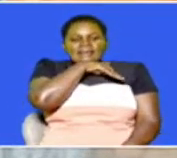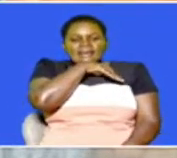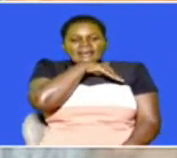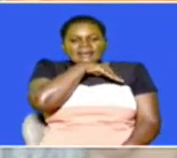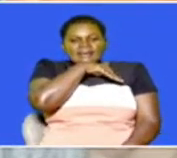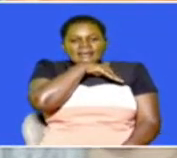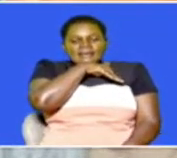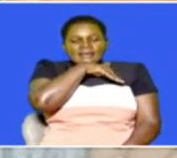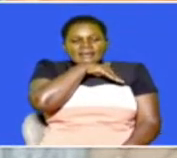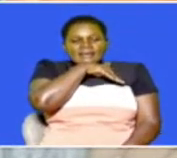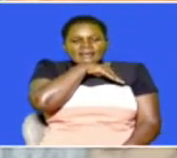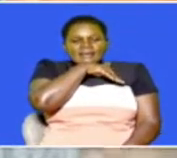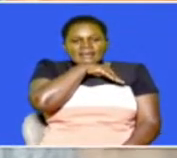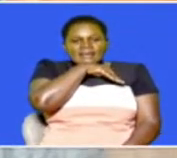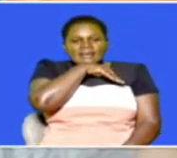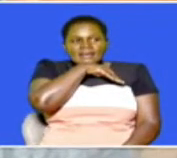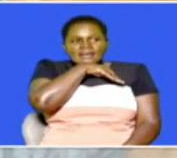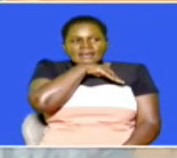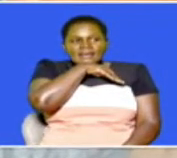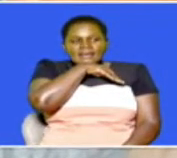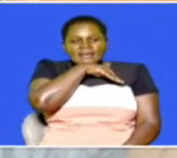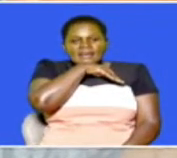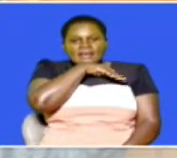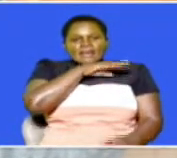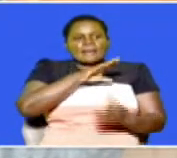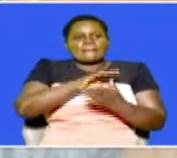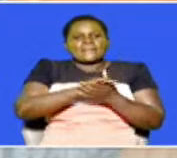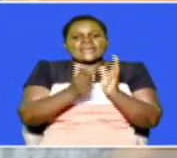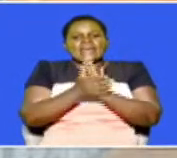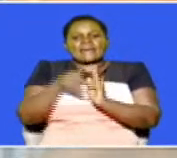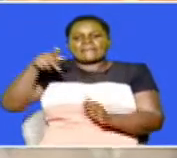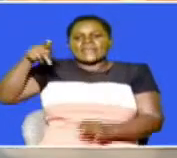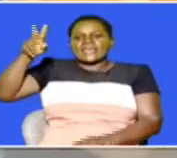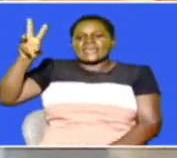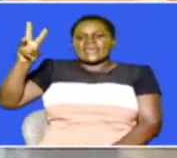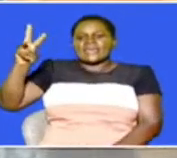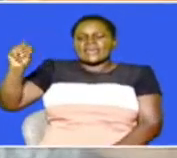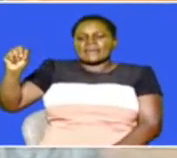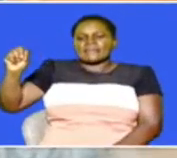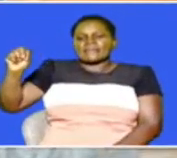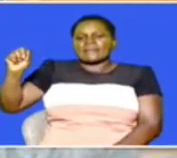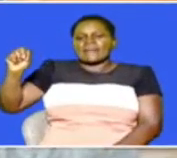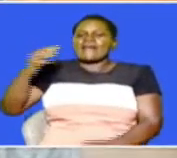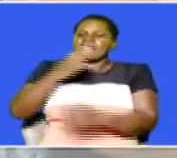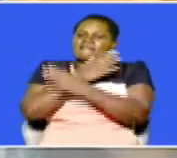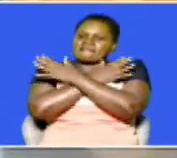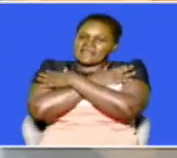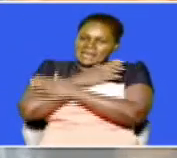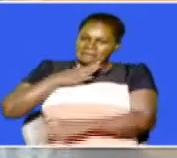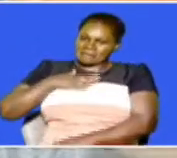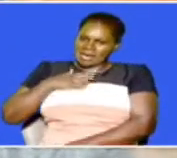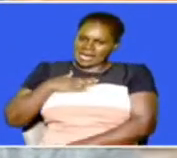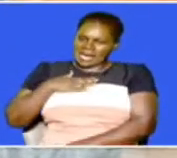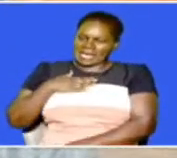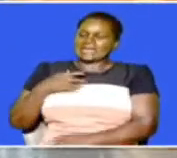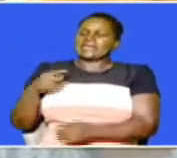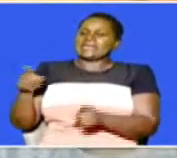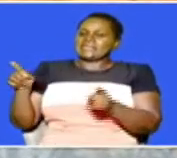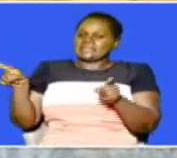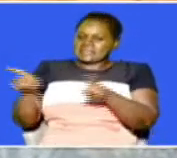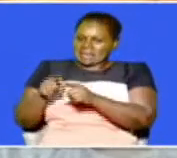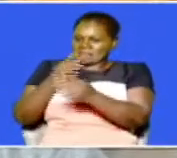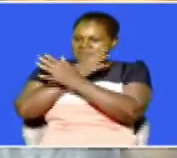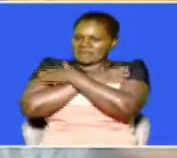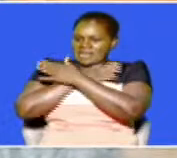Odinga, who then became the Prime Minister, was my friend. He's still my friend